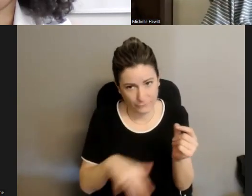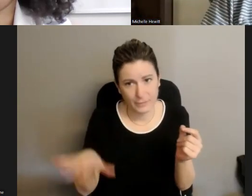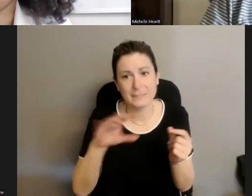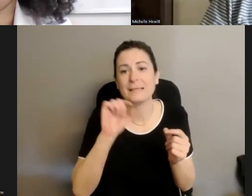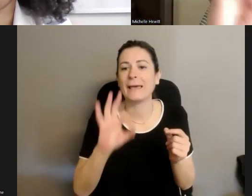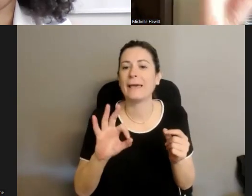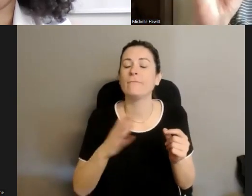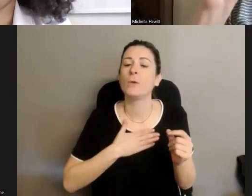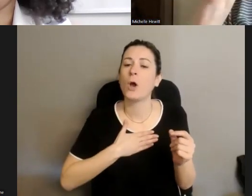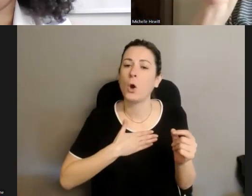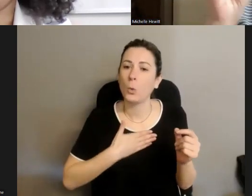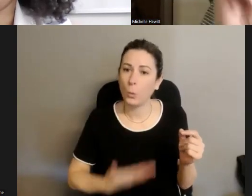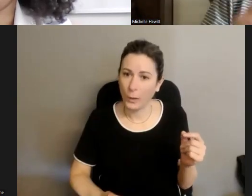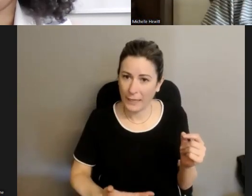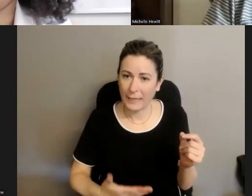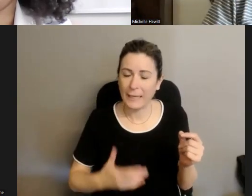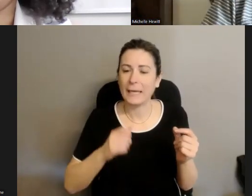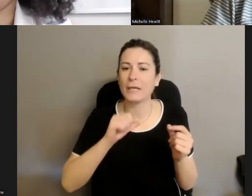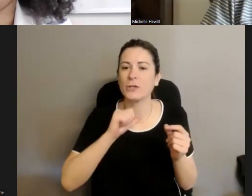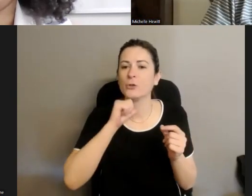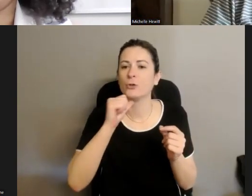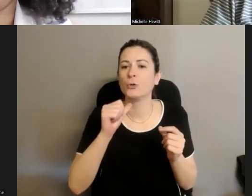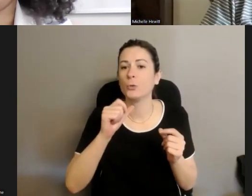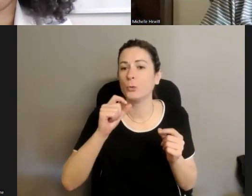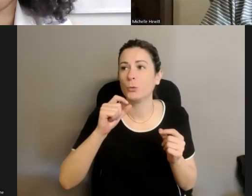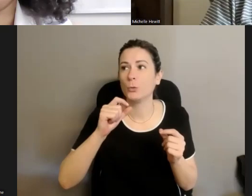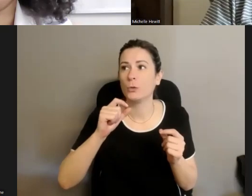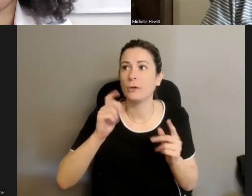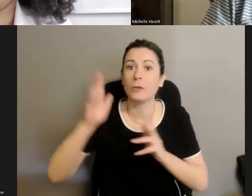and grandfathered, grandparented in